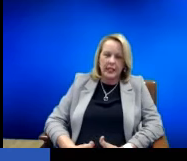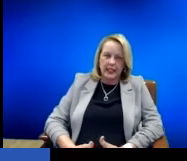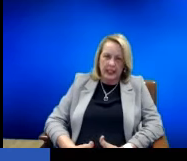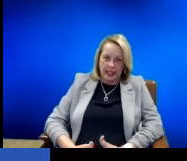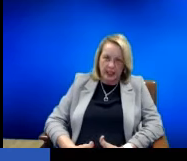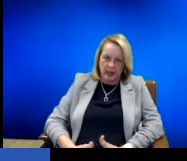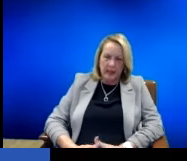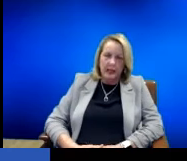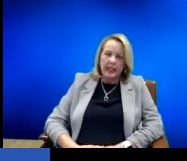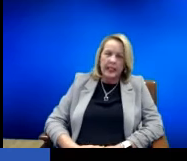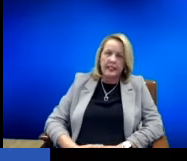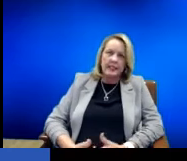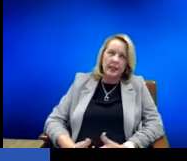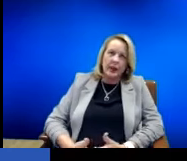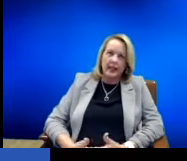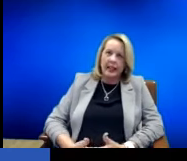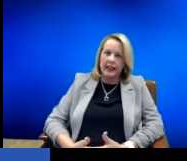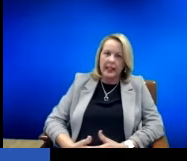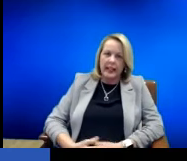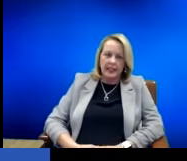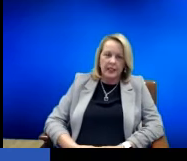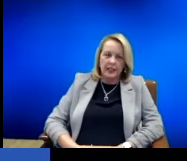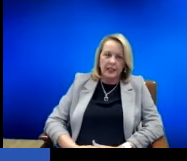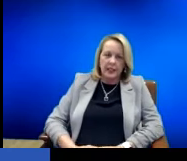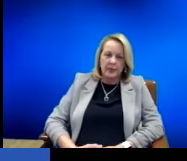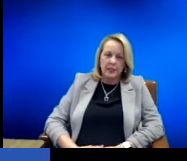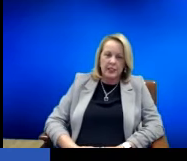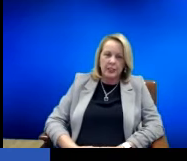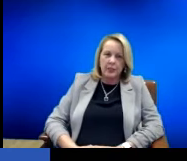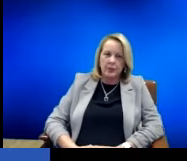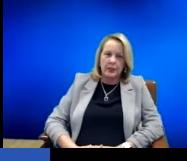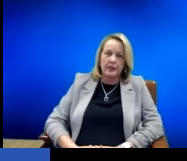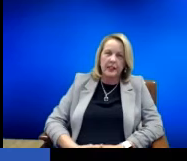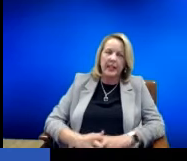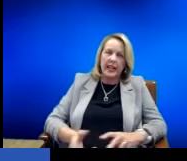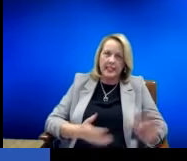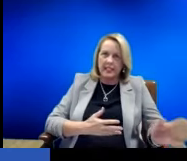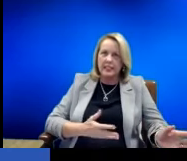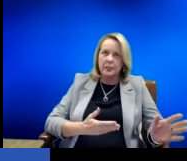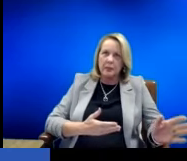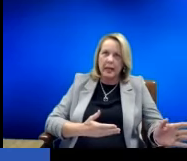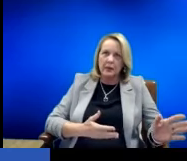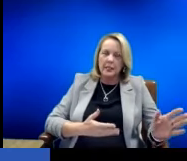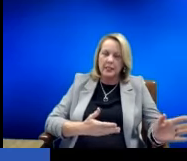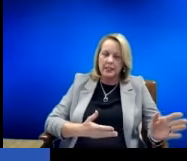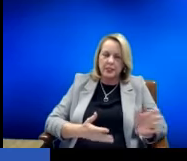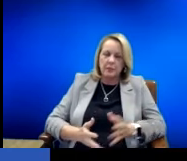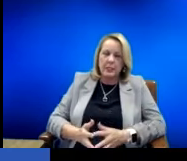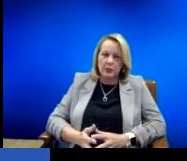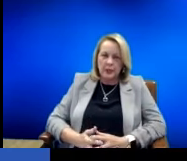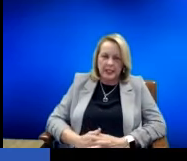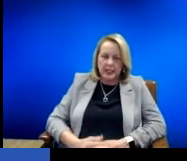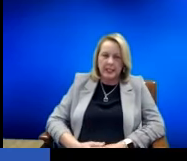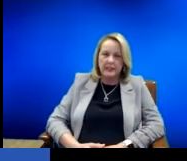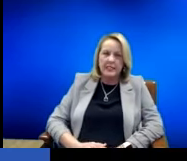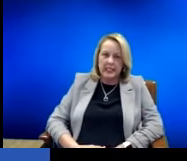household income. And so right now that household income for this year is and actually it looks back 1 year, so it'd be